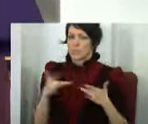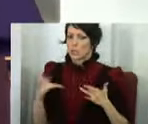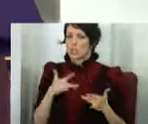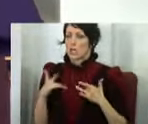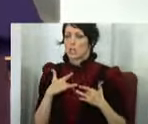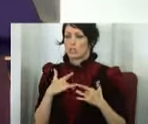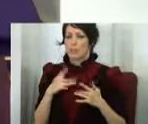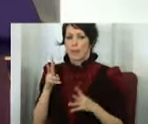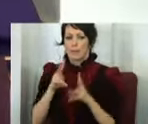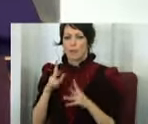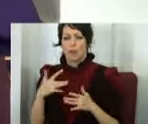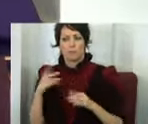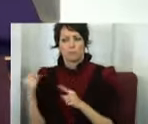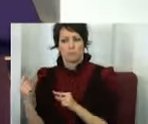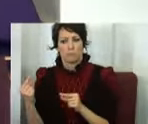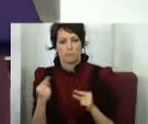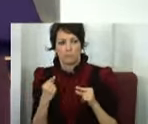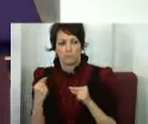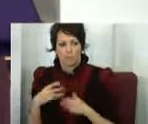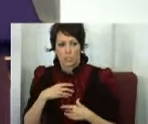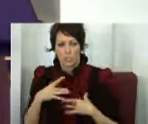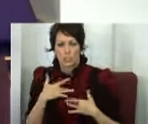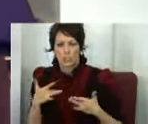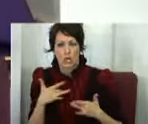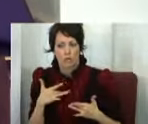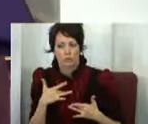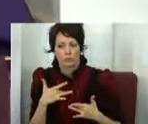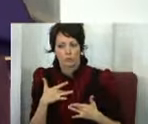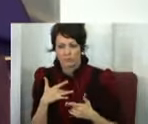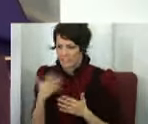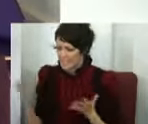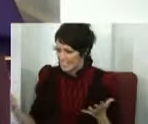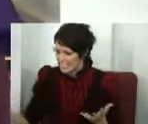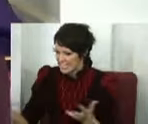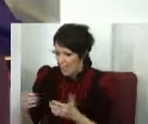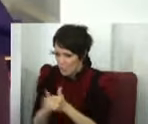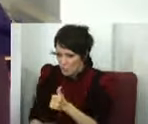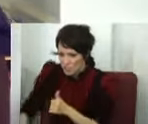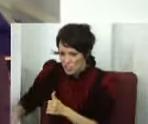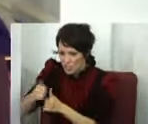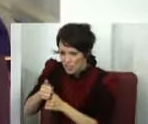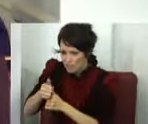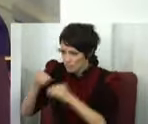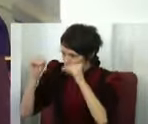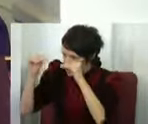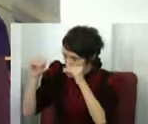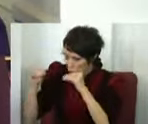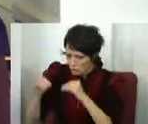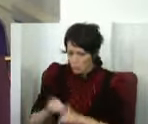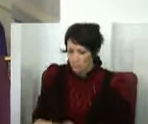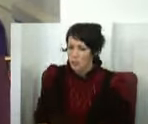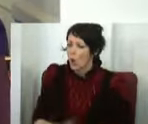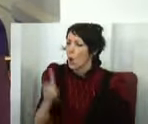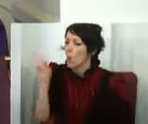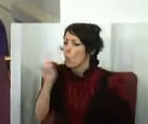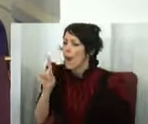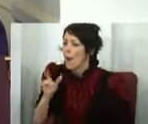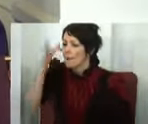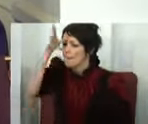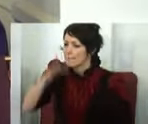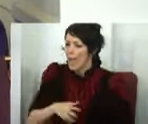Jerusalem. Herod brought together the chief priests and the teachers of the law of Moses and asked them, "Where will the Messiah